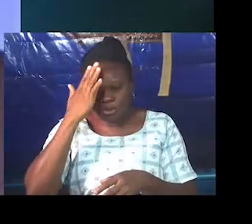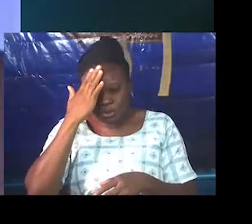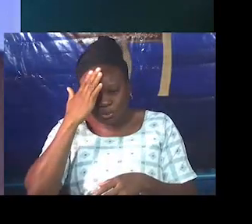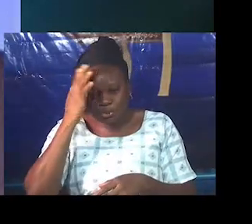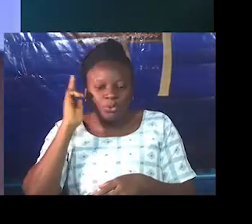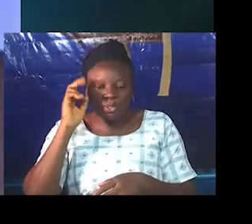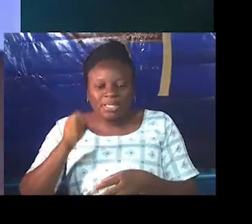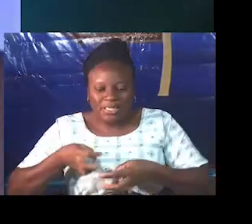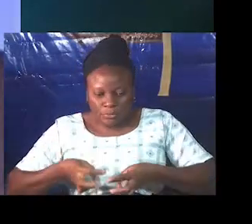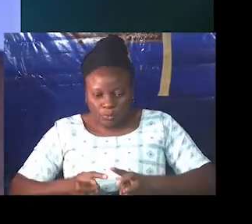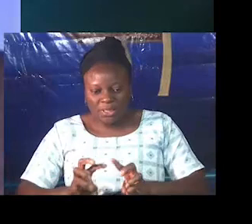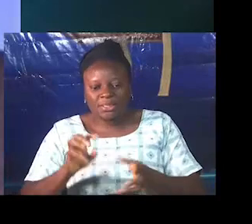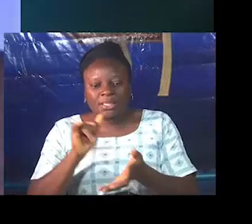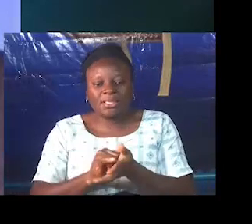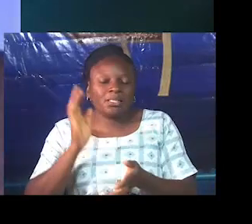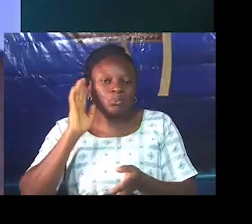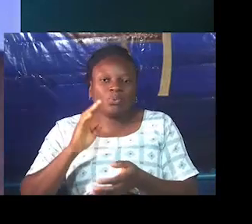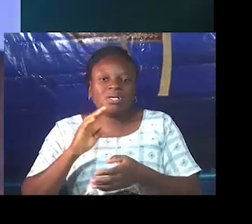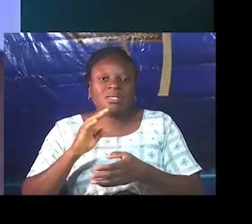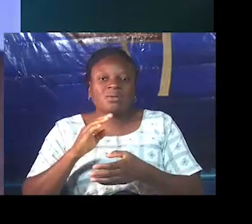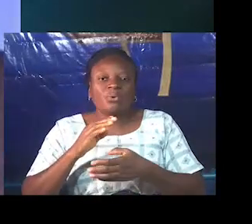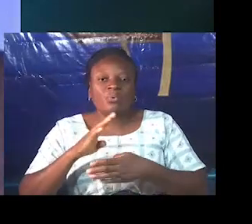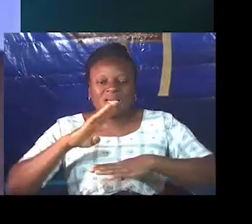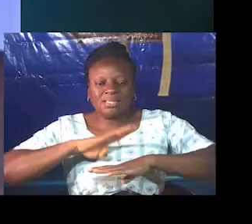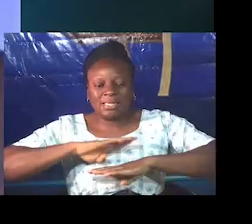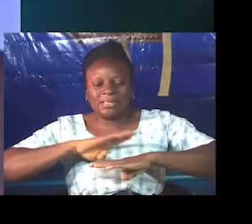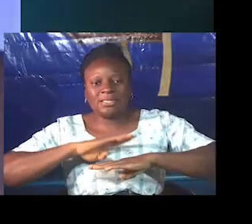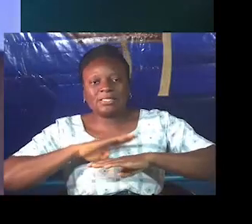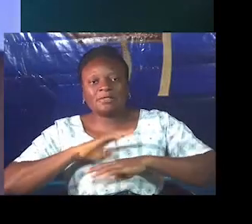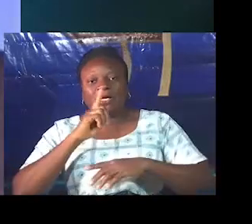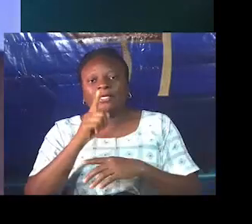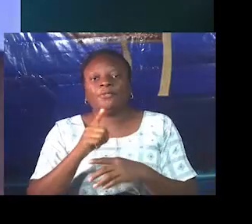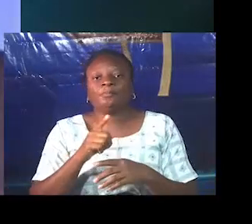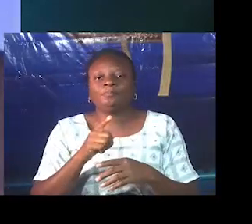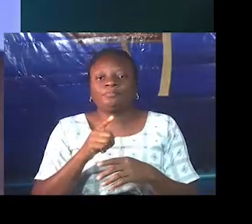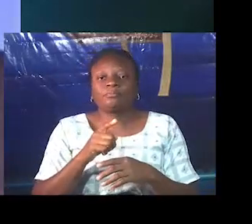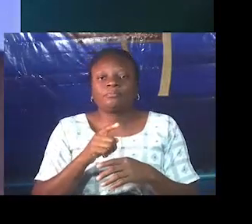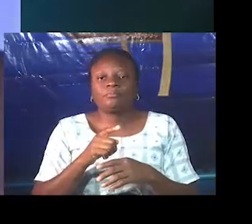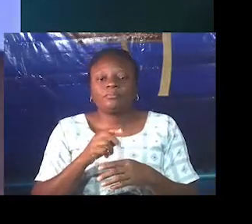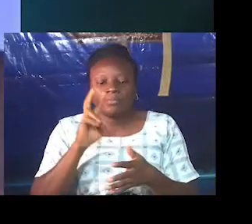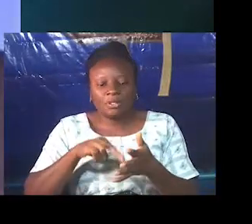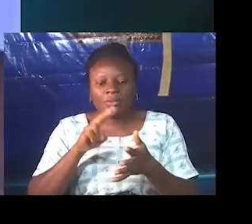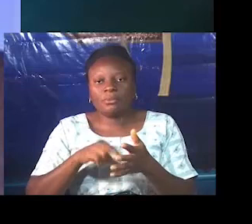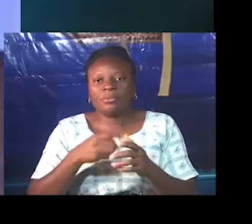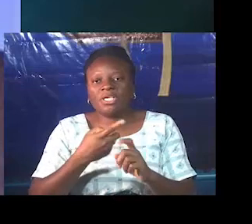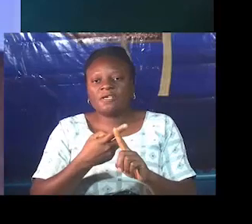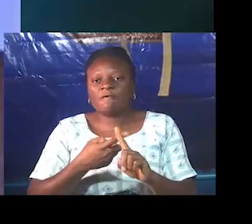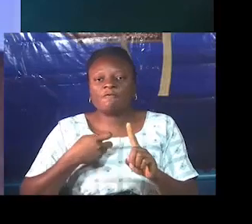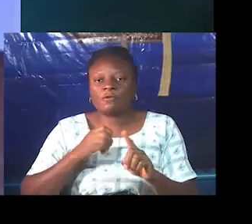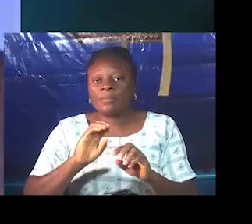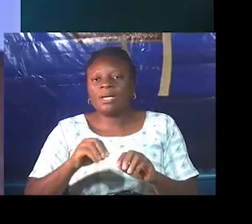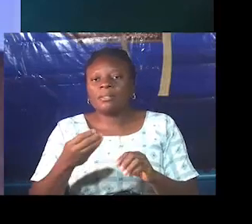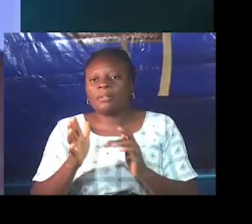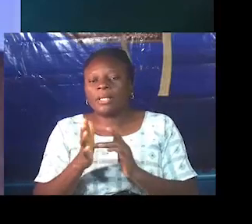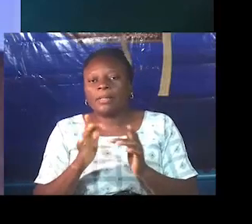that. Now, will you please read Phillips Modern English for us? Phillips Modern English.